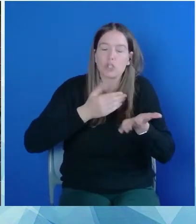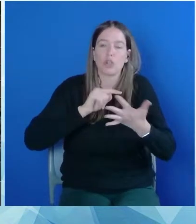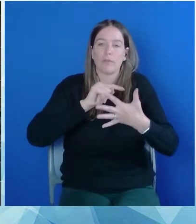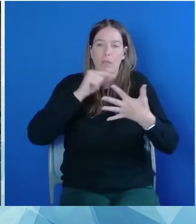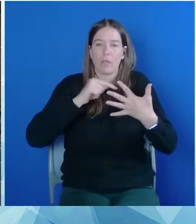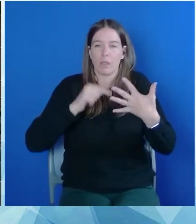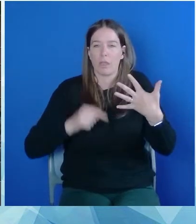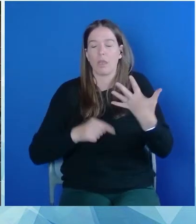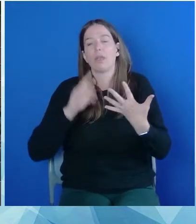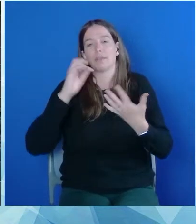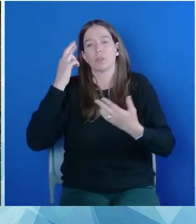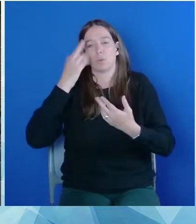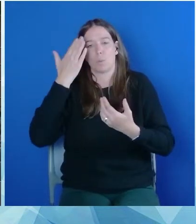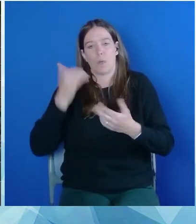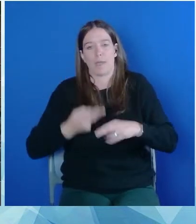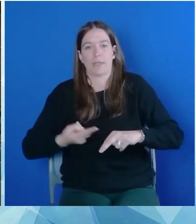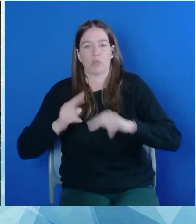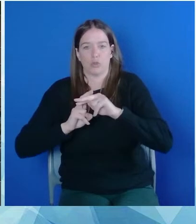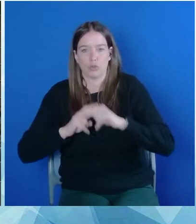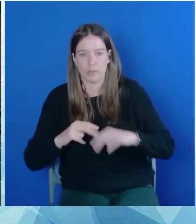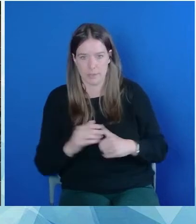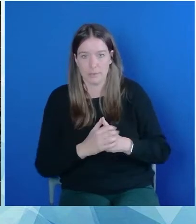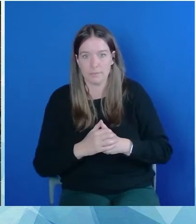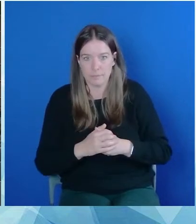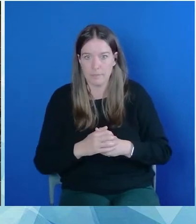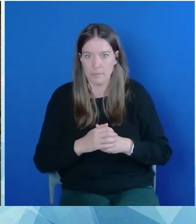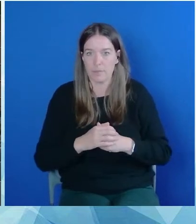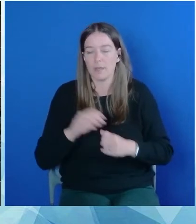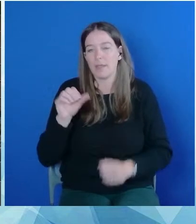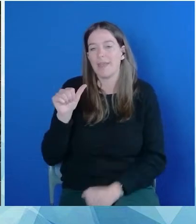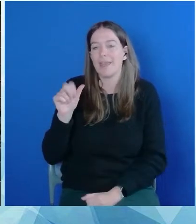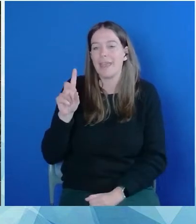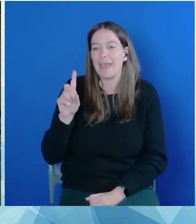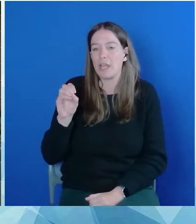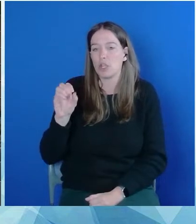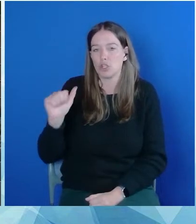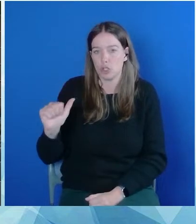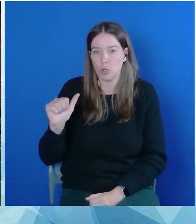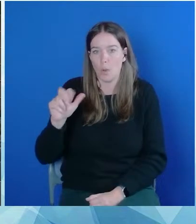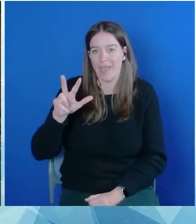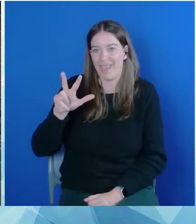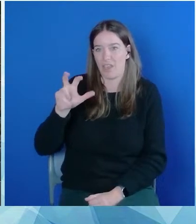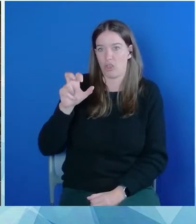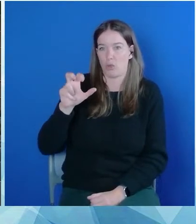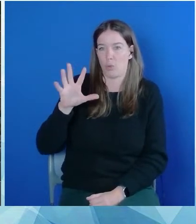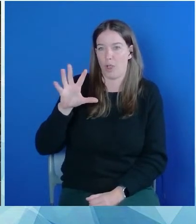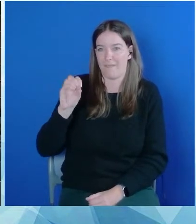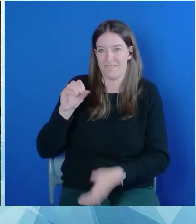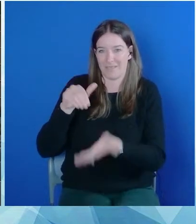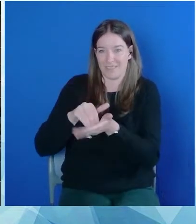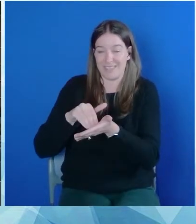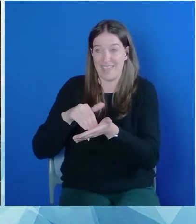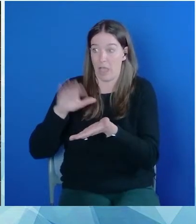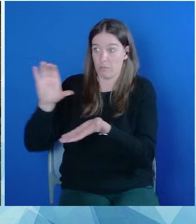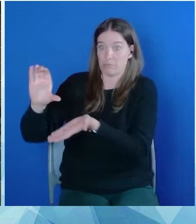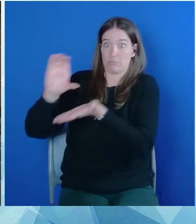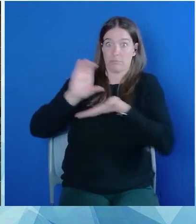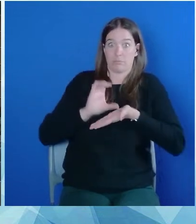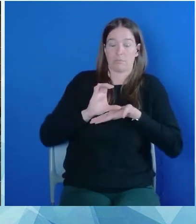ADOA for budget fiscal year 23 for food service equipment improvements at both Tucson and Phoenix campuses.